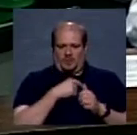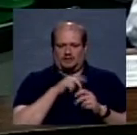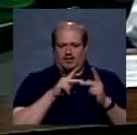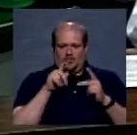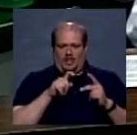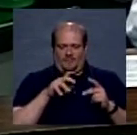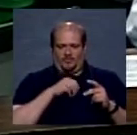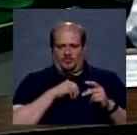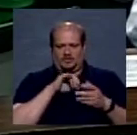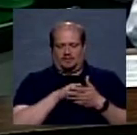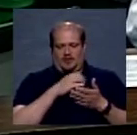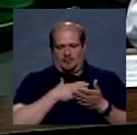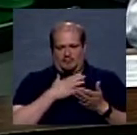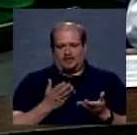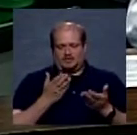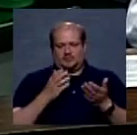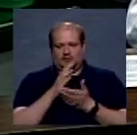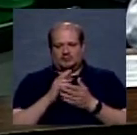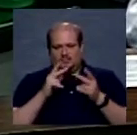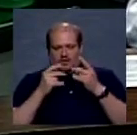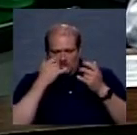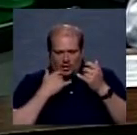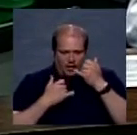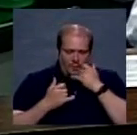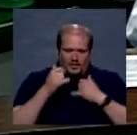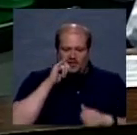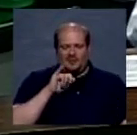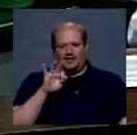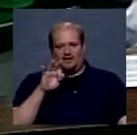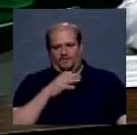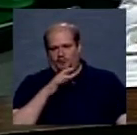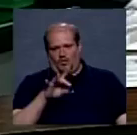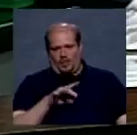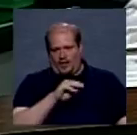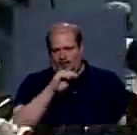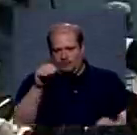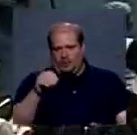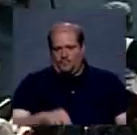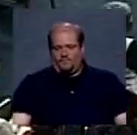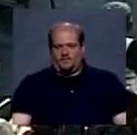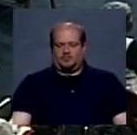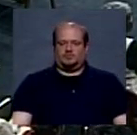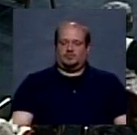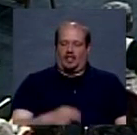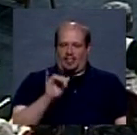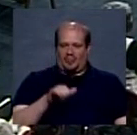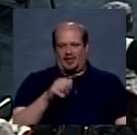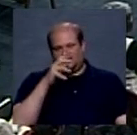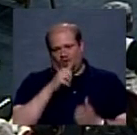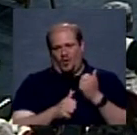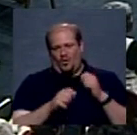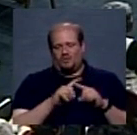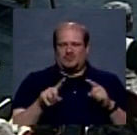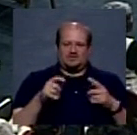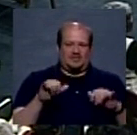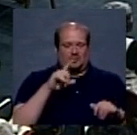it. Or as I suggest to some people, they call me, if you don't like it, move. I know that's cold, but that's real.